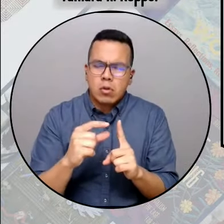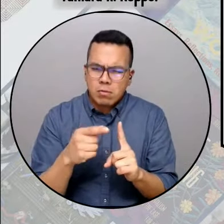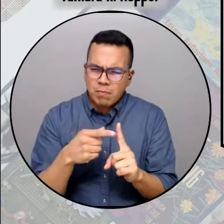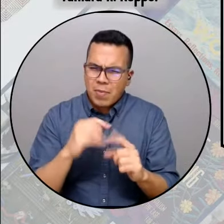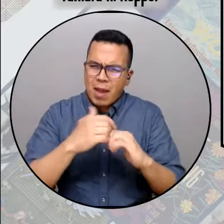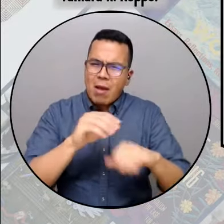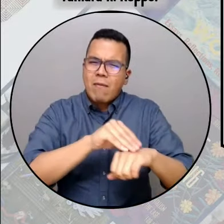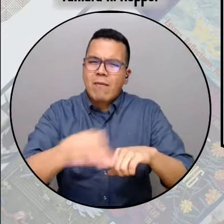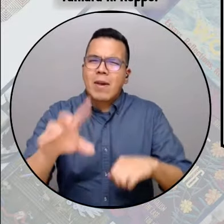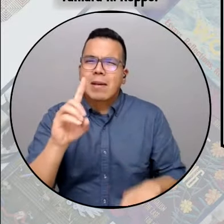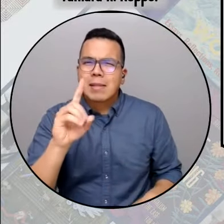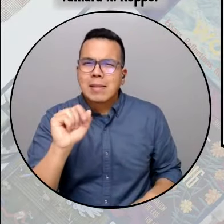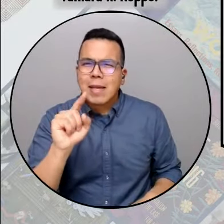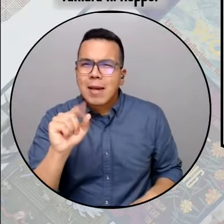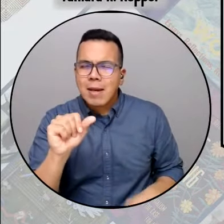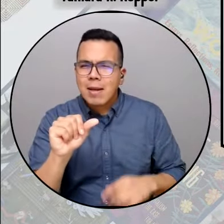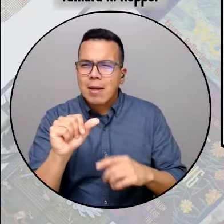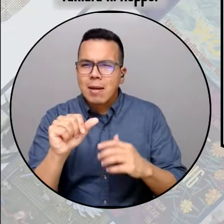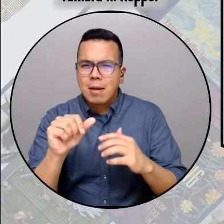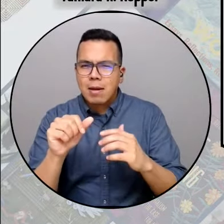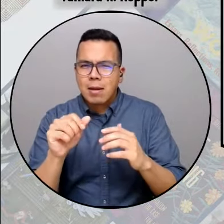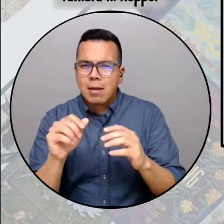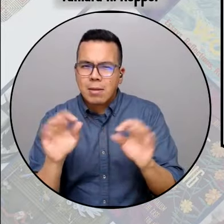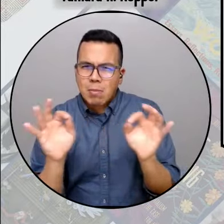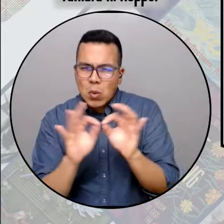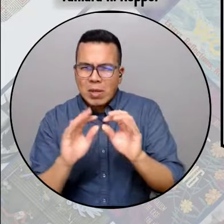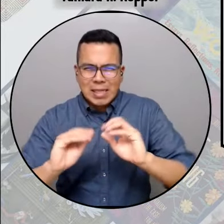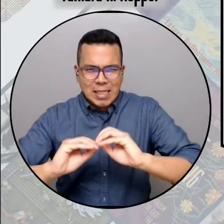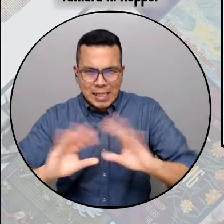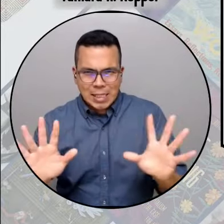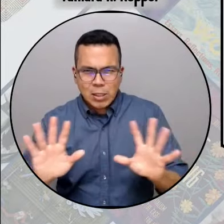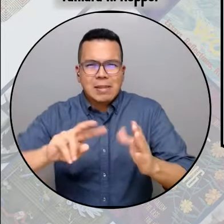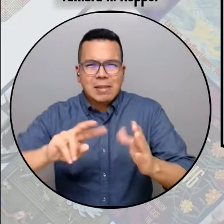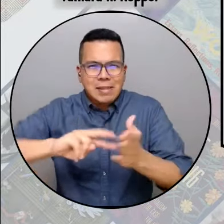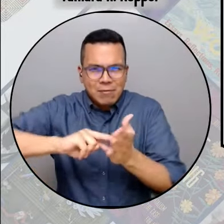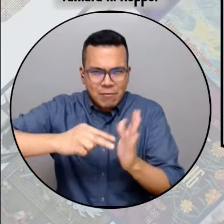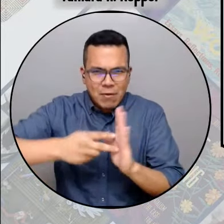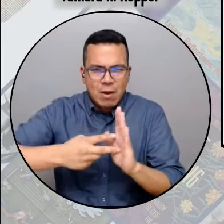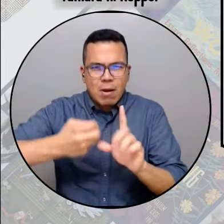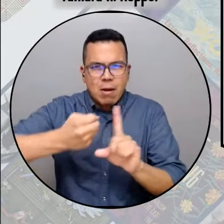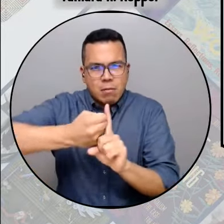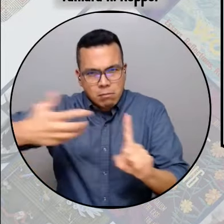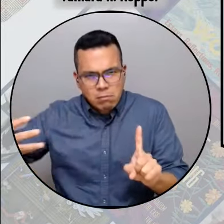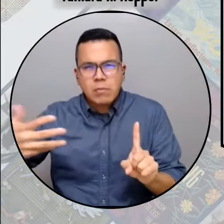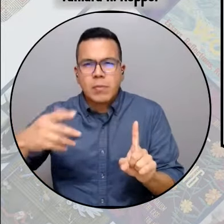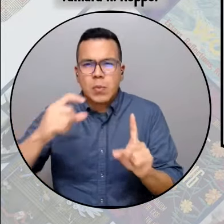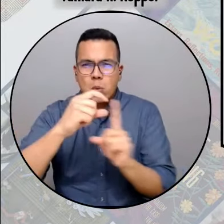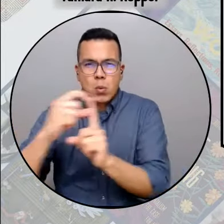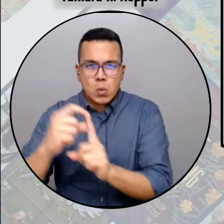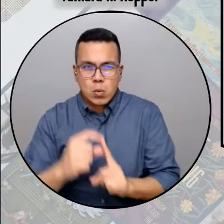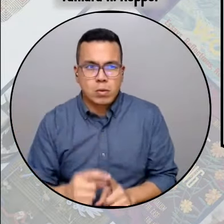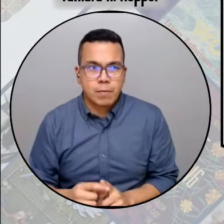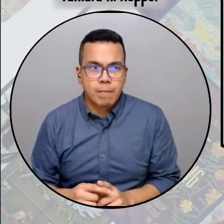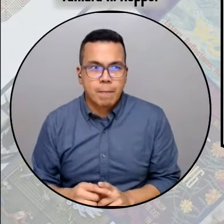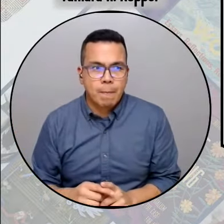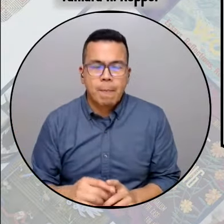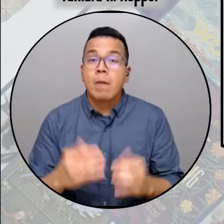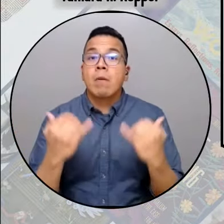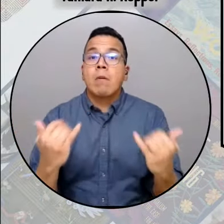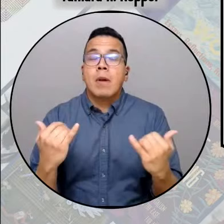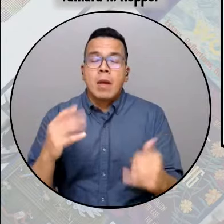we're using and thinking through these issues with? Okay, so let's talk about early policies really quickly. So